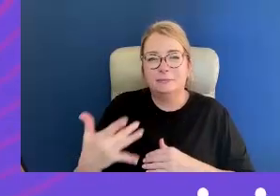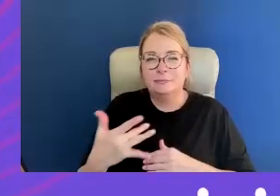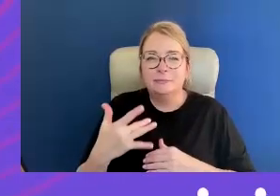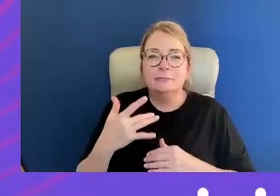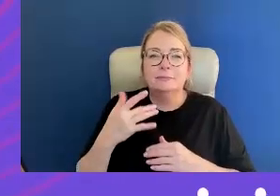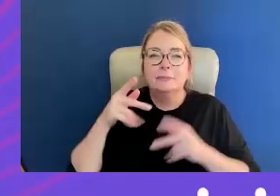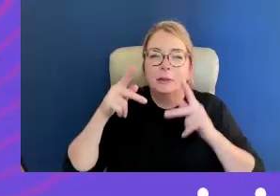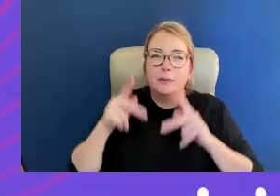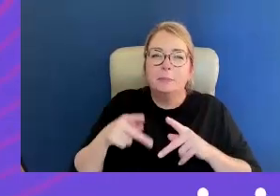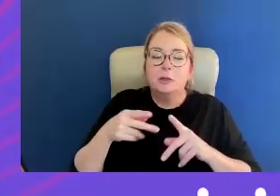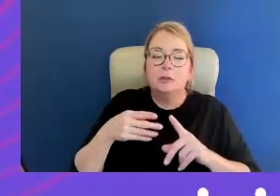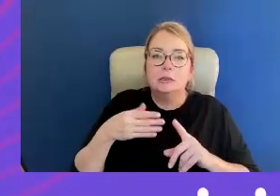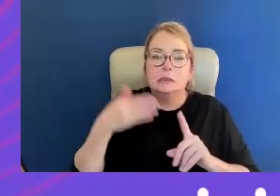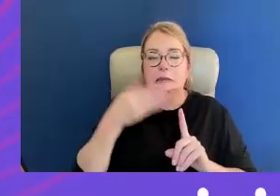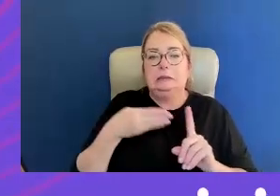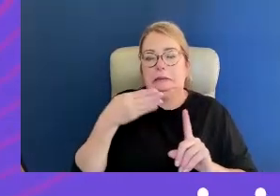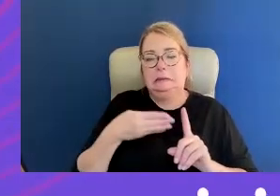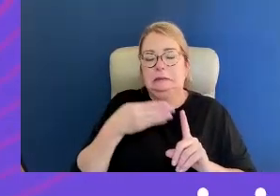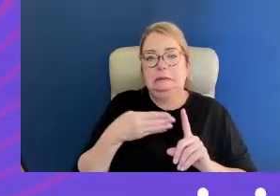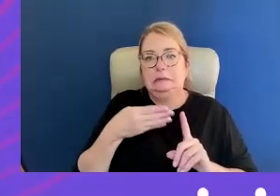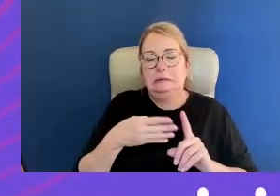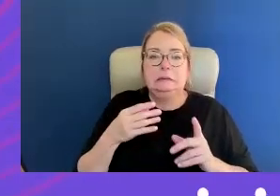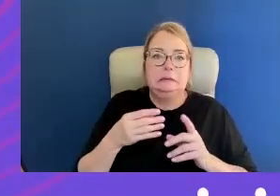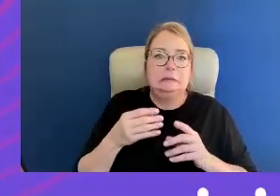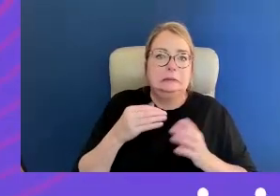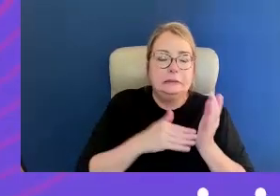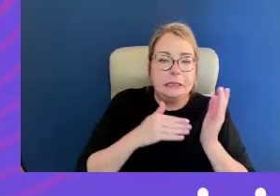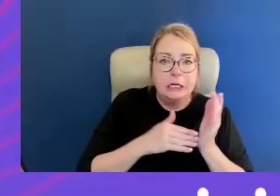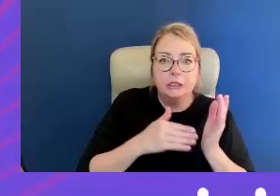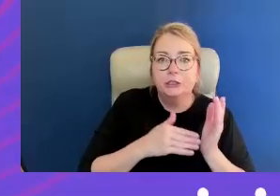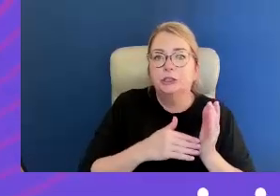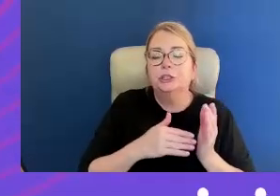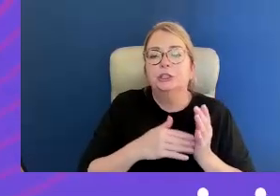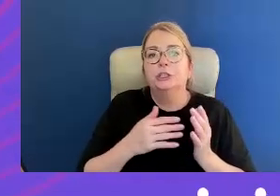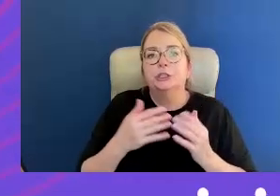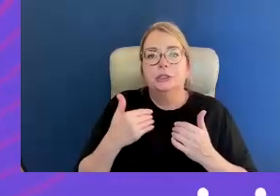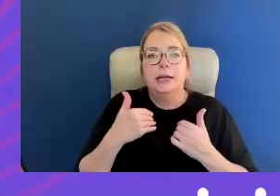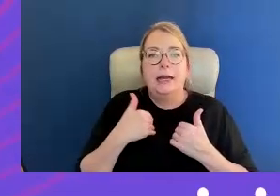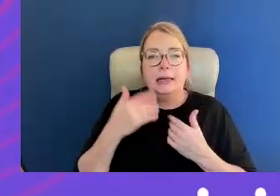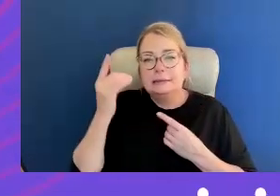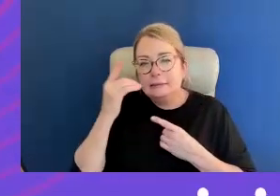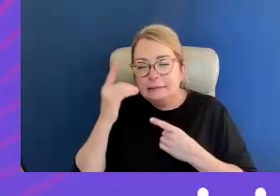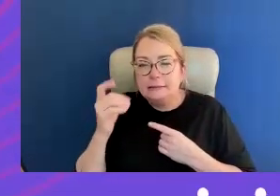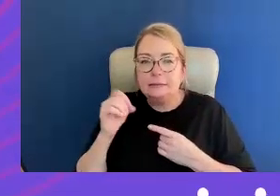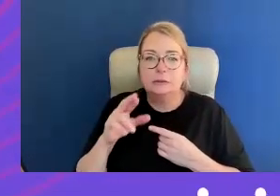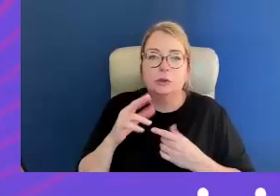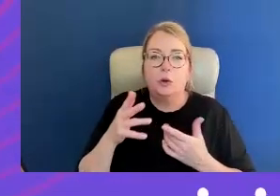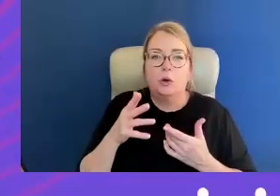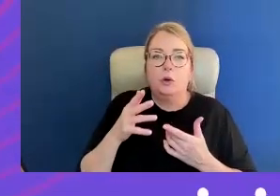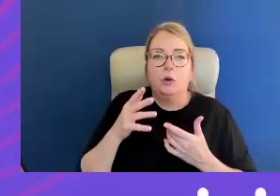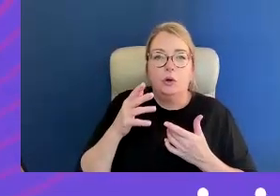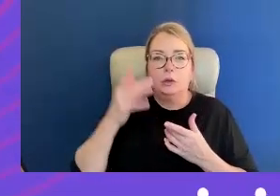constantly going in and having care done. They're trying to treat a chronic condition, and they're using hospitalization services